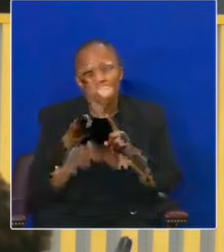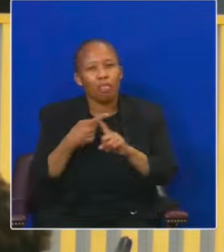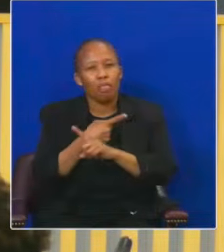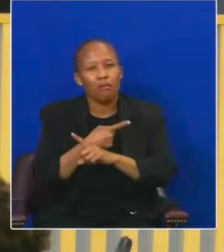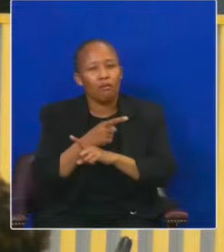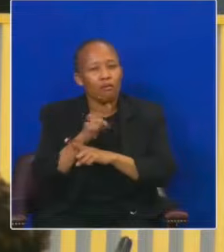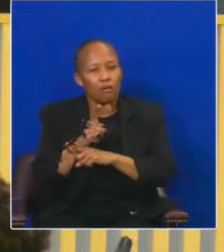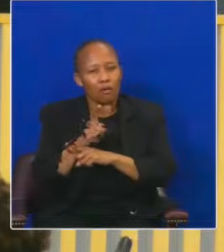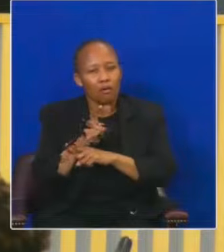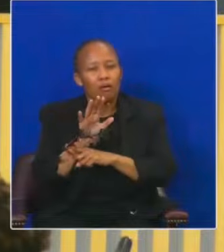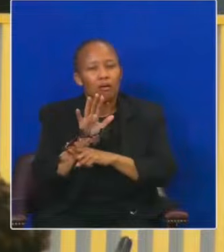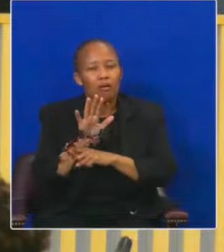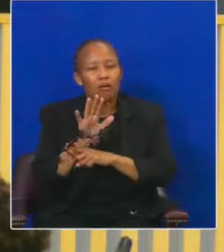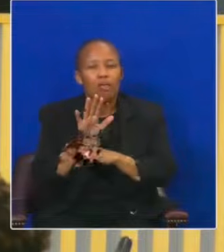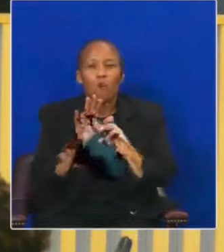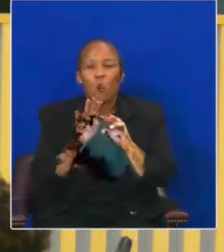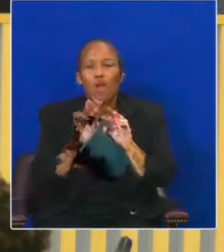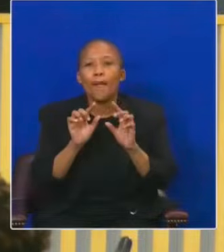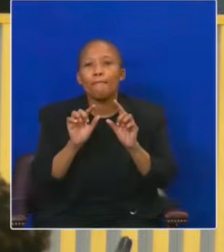So this